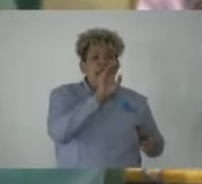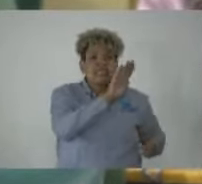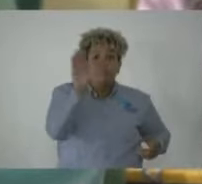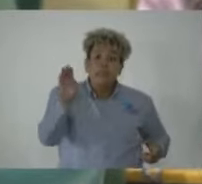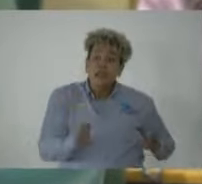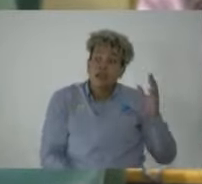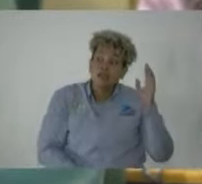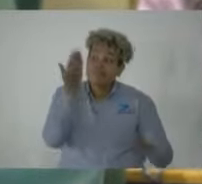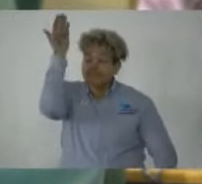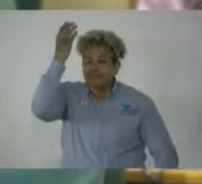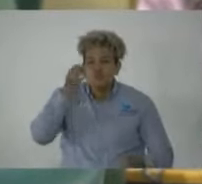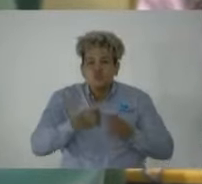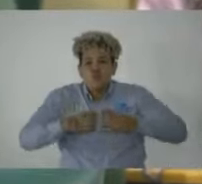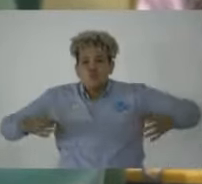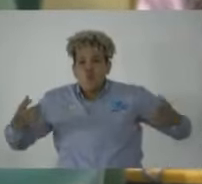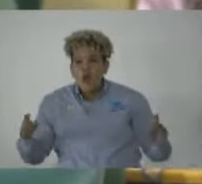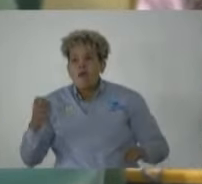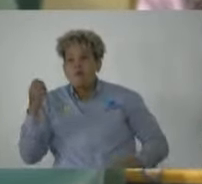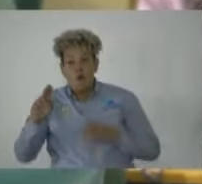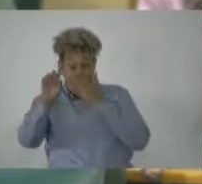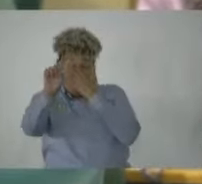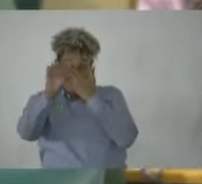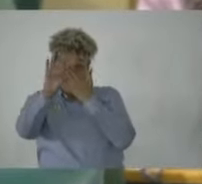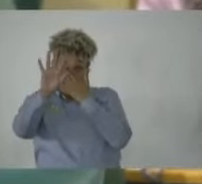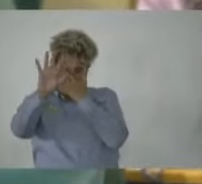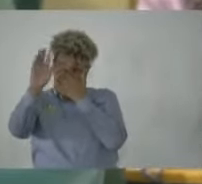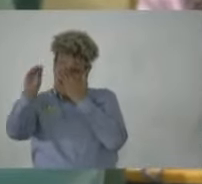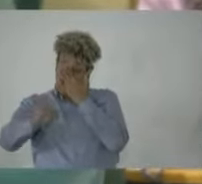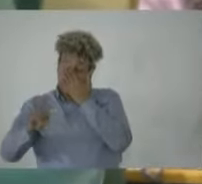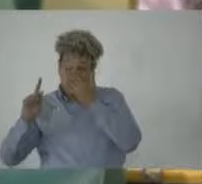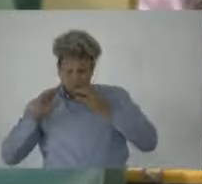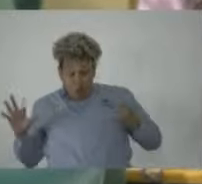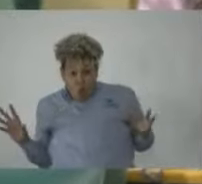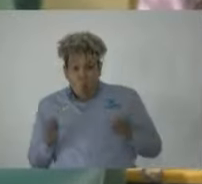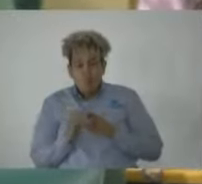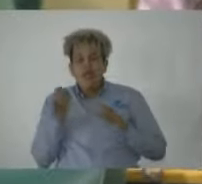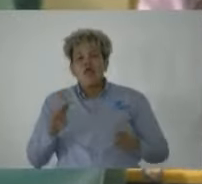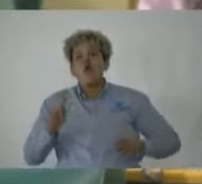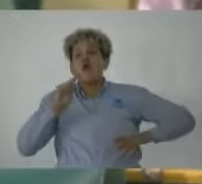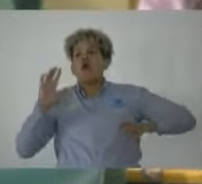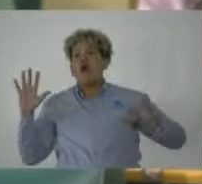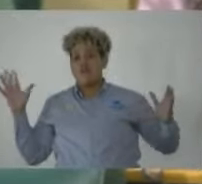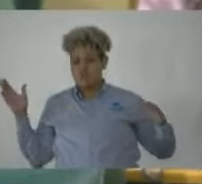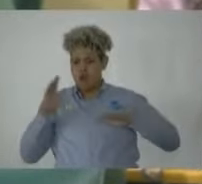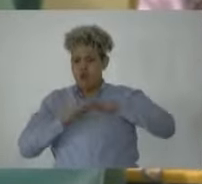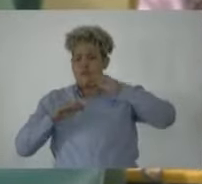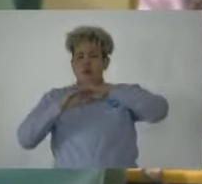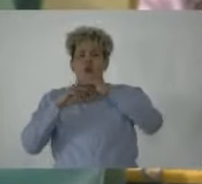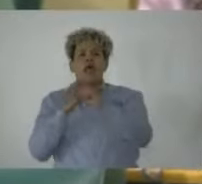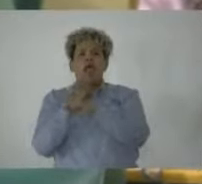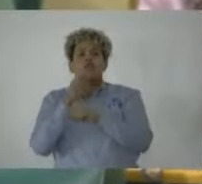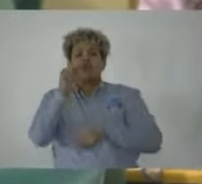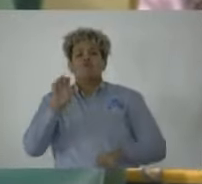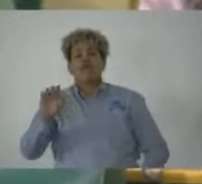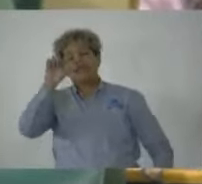$190 billion, or 145% cumulatively, or a compounded annual rate of